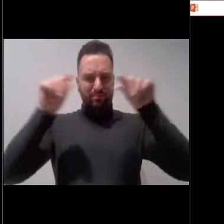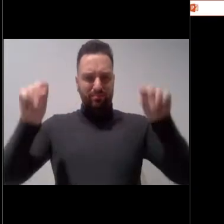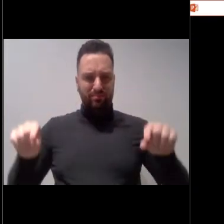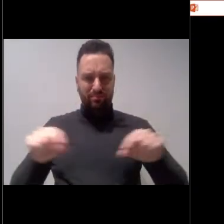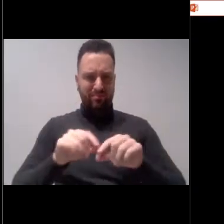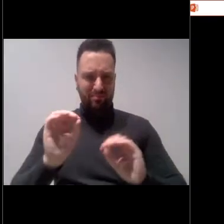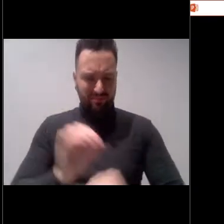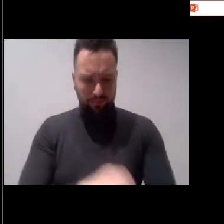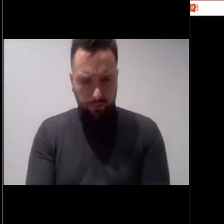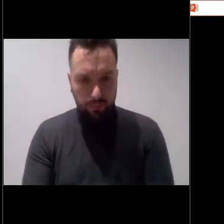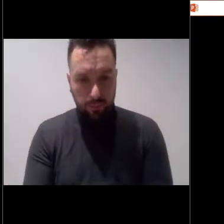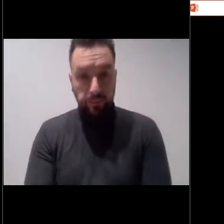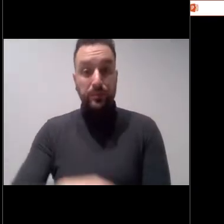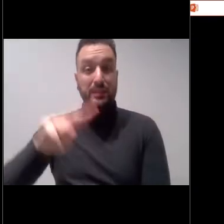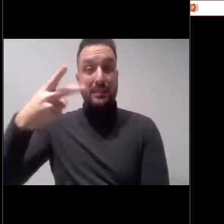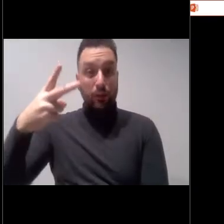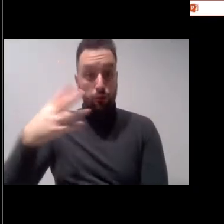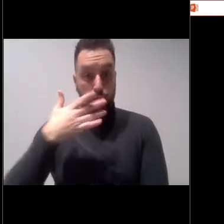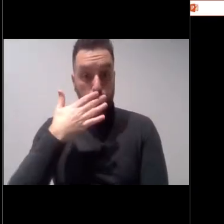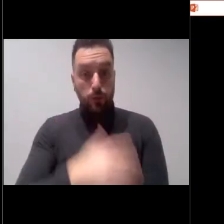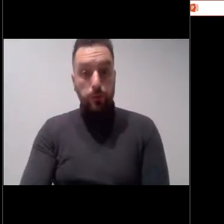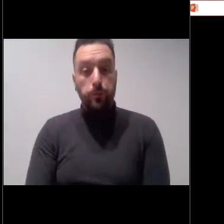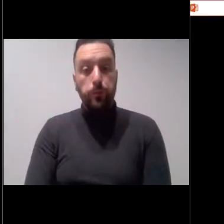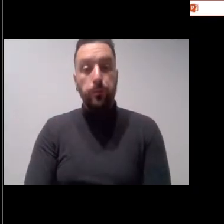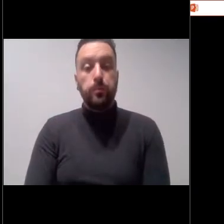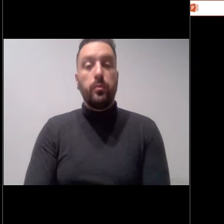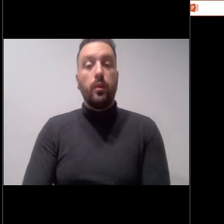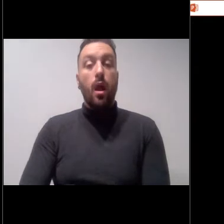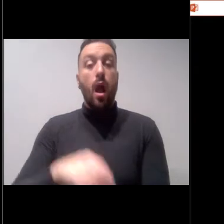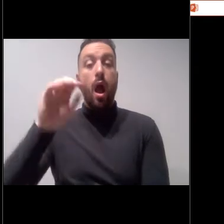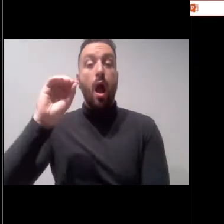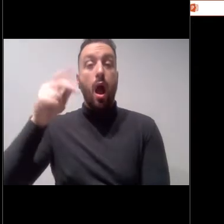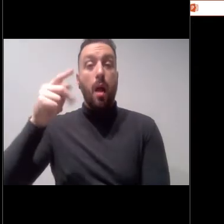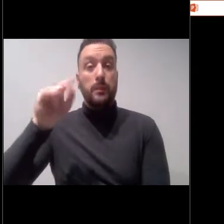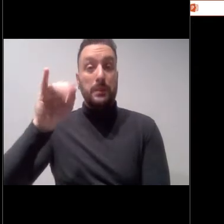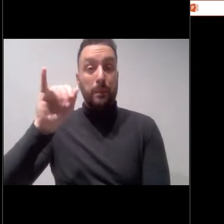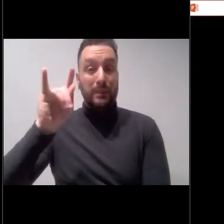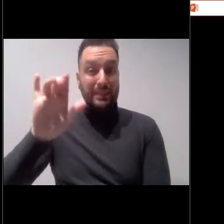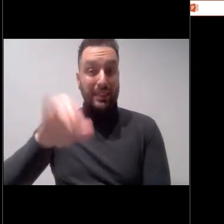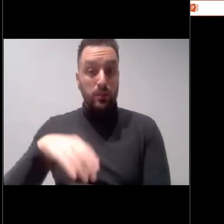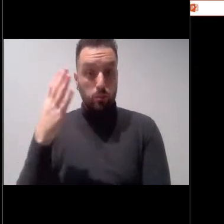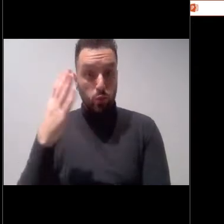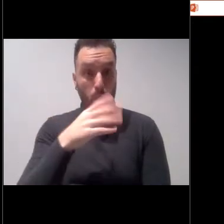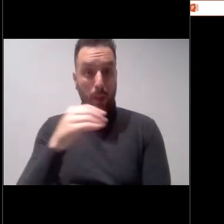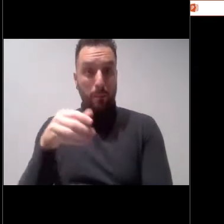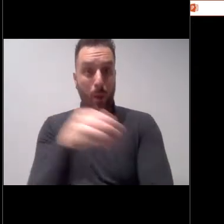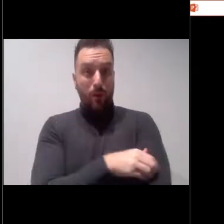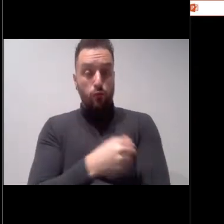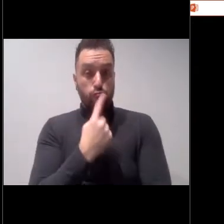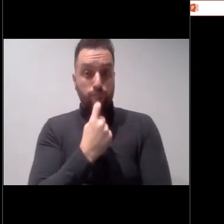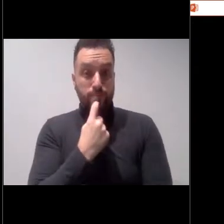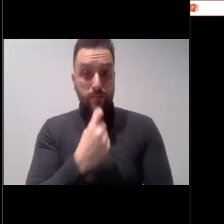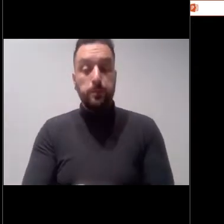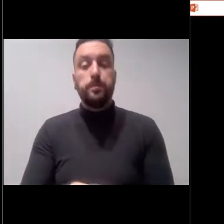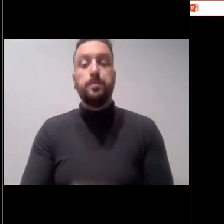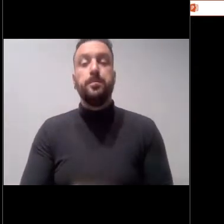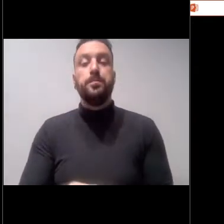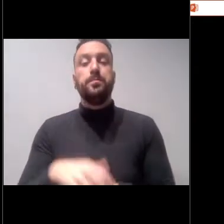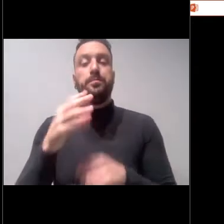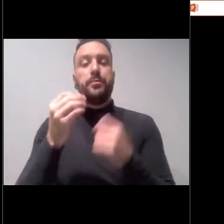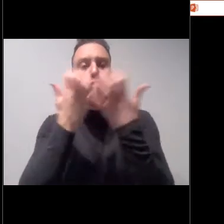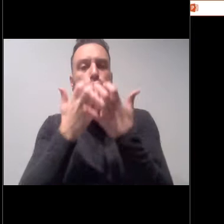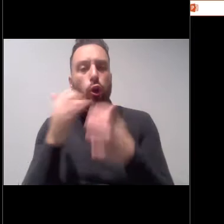Our secondary colors are optimistic blue and colorful red. And our tertiary colors are darker shades of yellow and